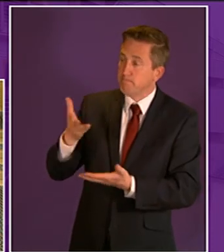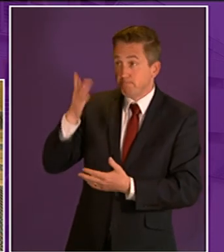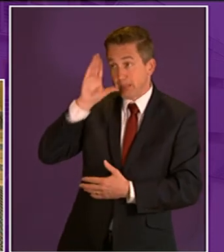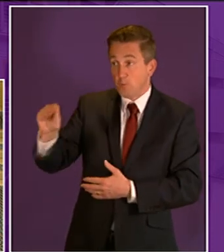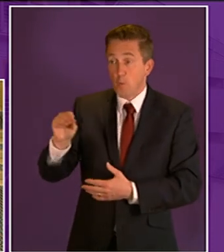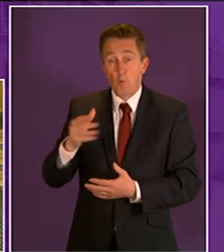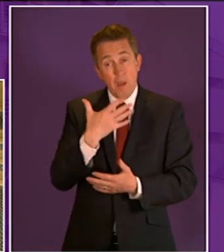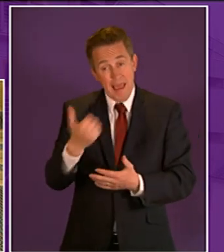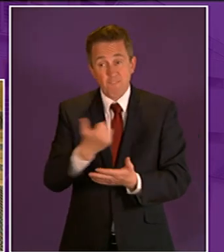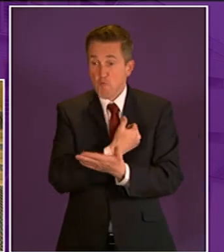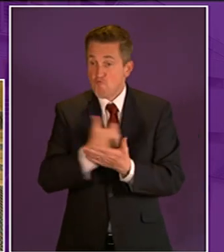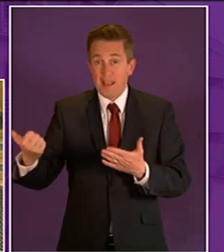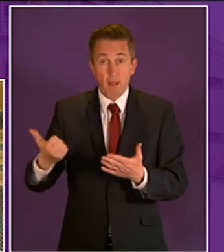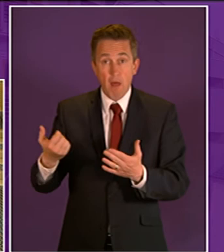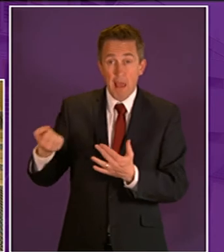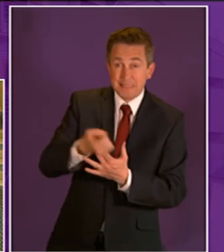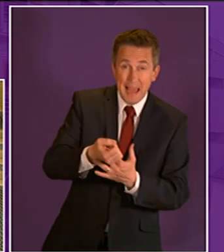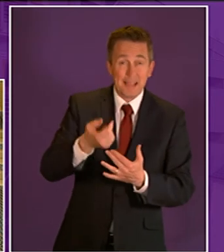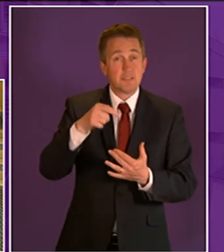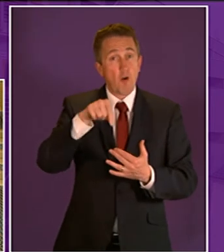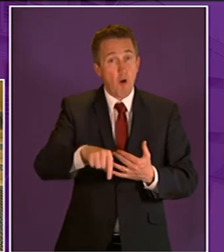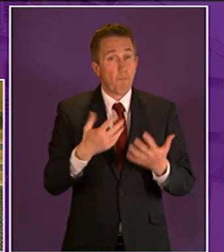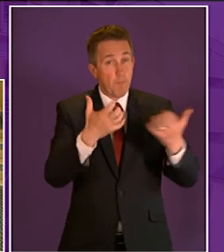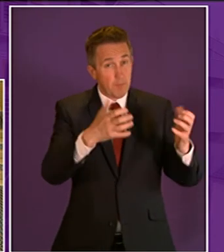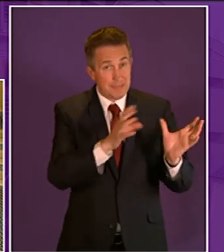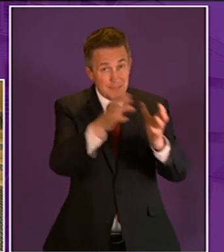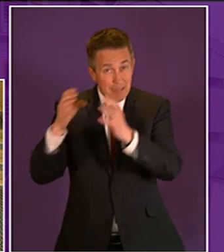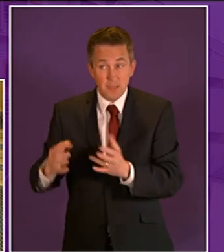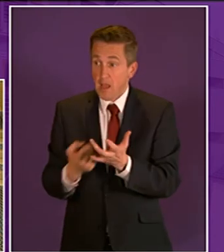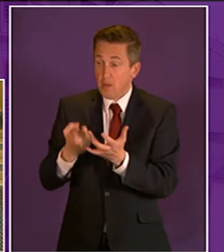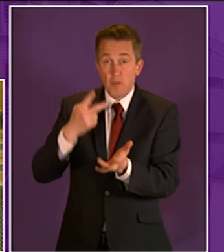attacks, not just on the NHS, but public services and other organisations.